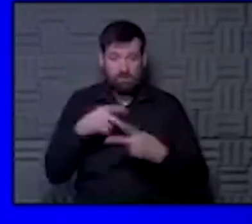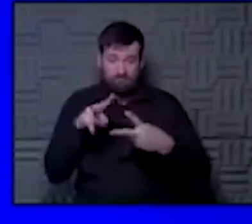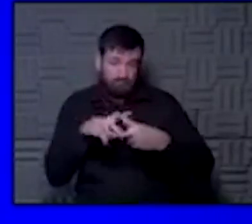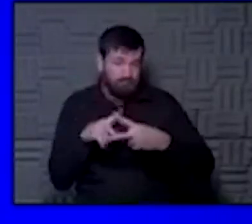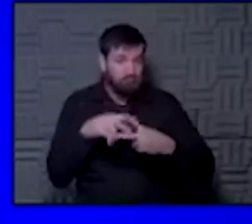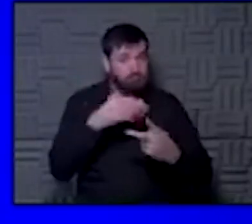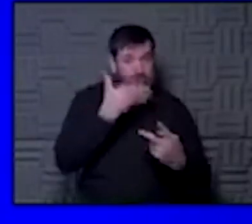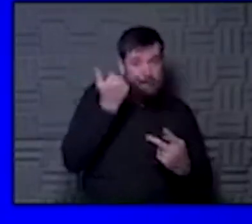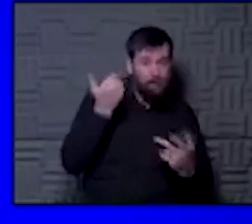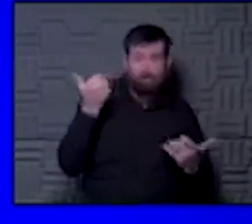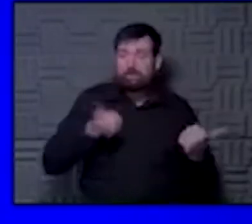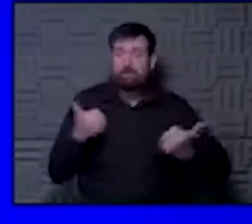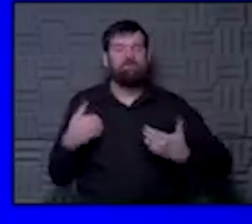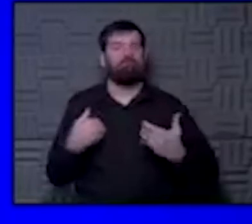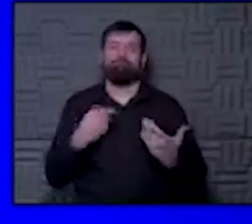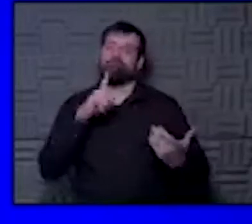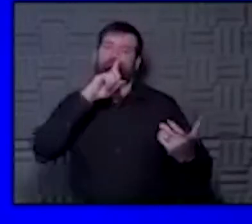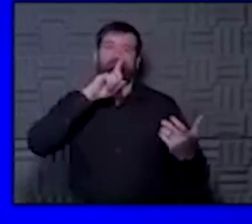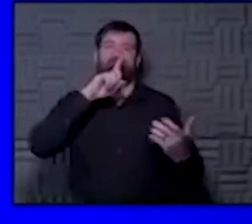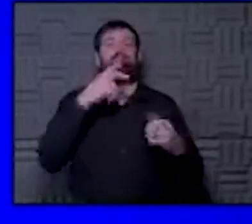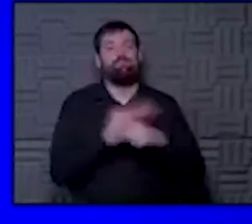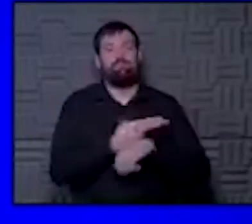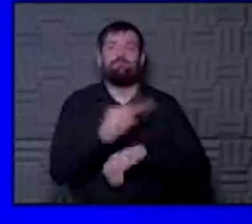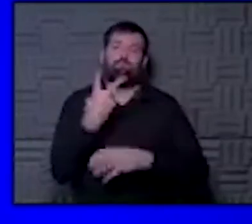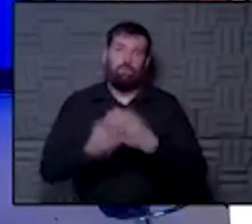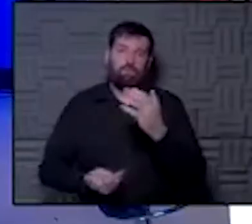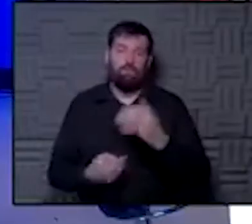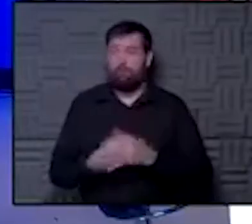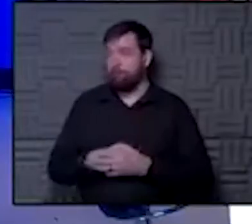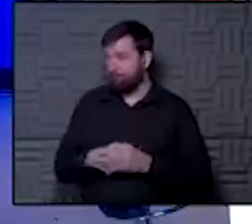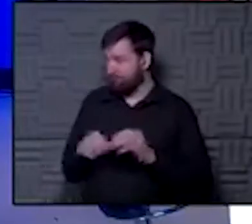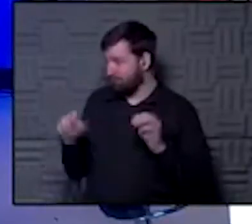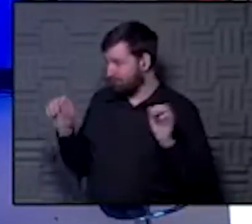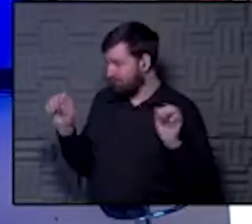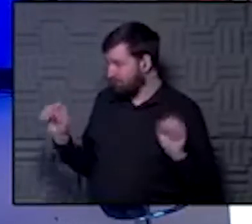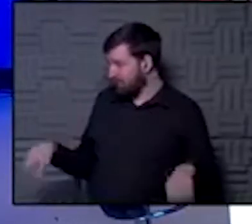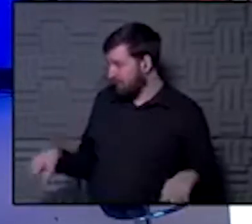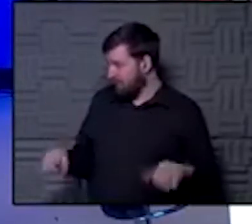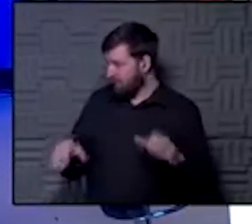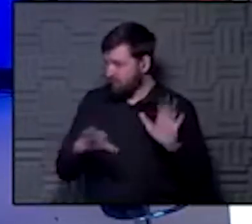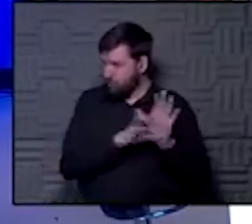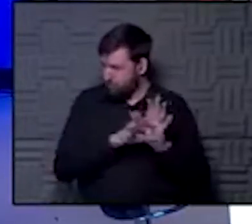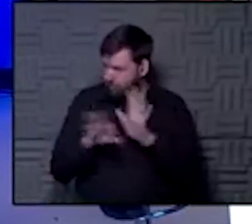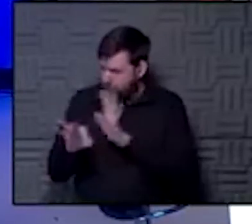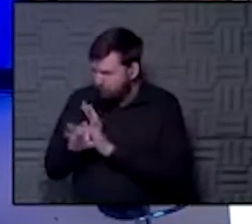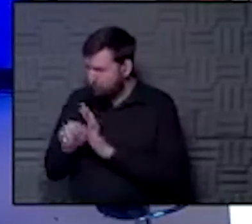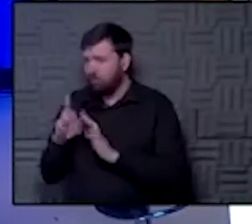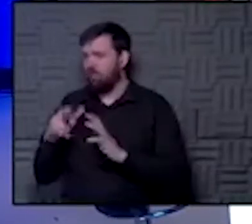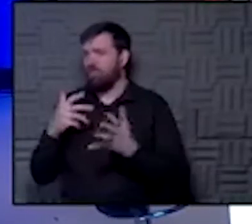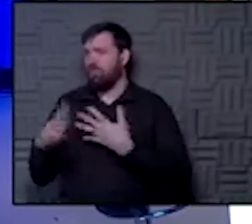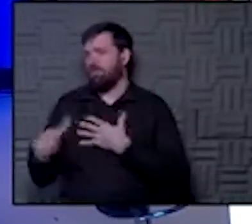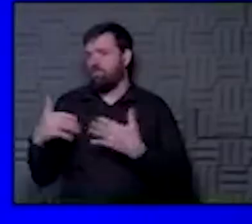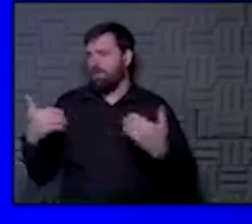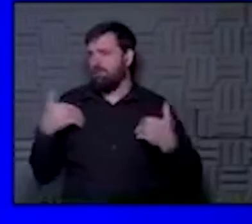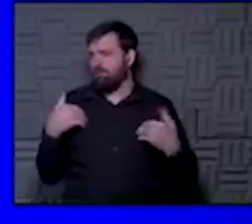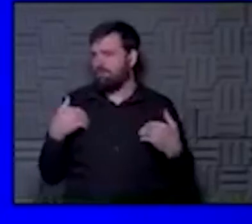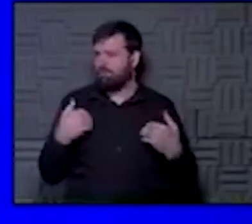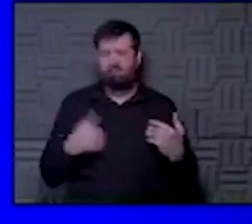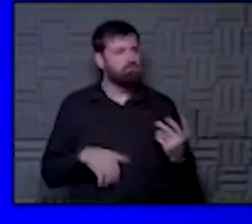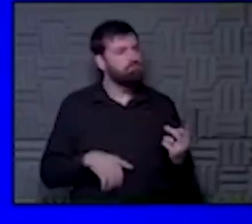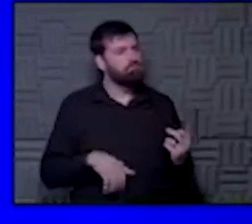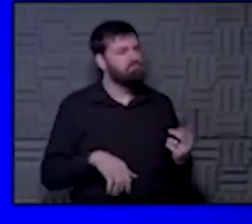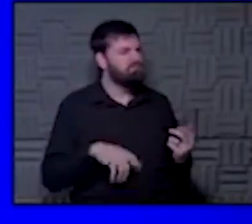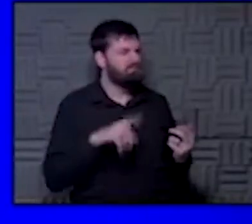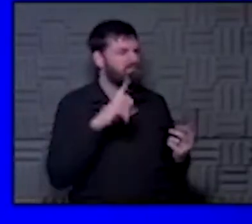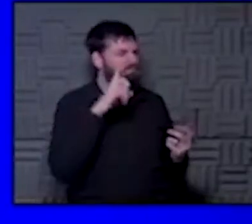better than the other at this point in time, so we are using both of those. And can a patient elect to get one or the other, or is it just whatever we have, whatever's up next? I think